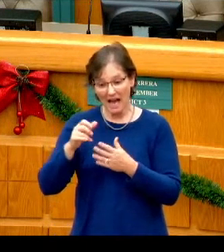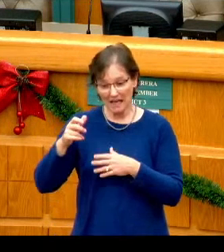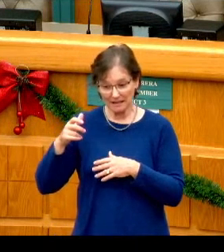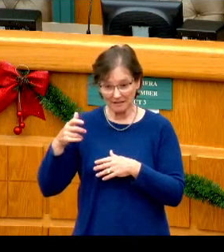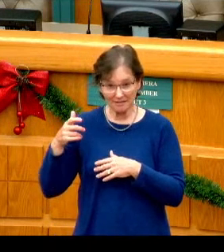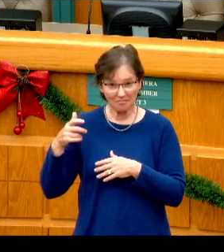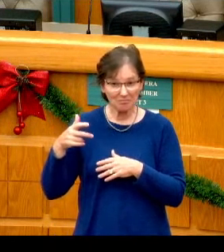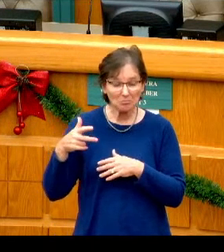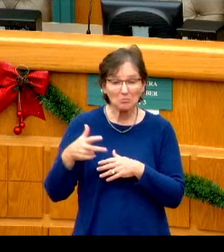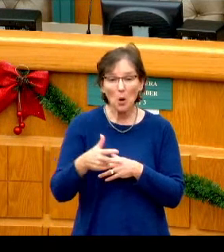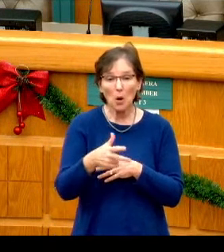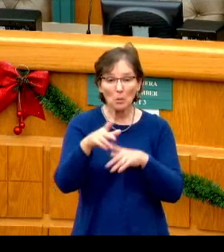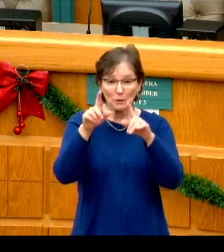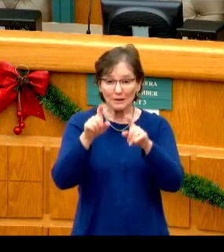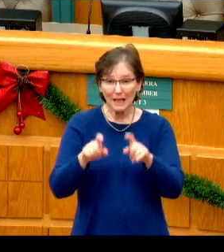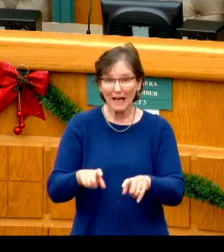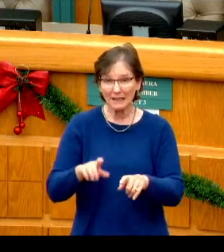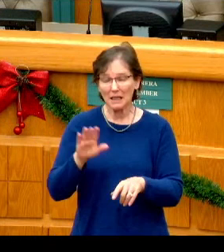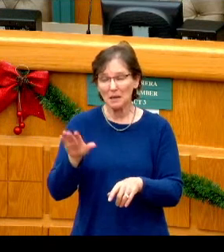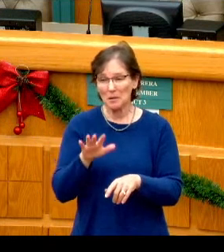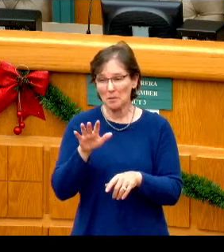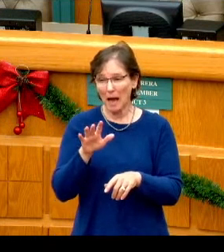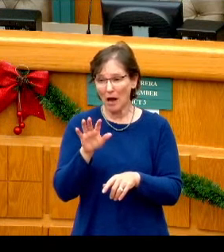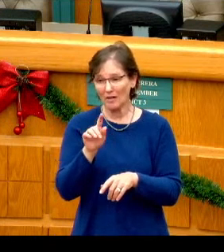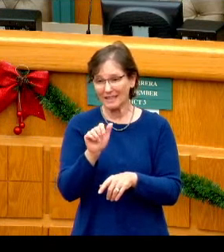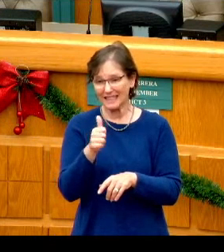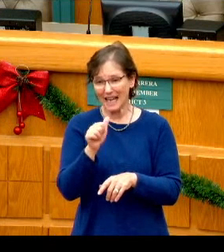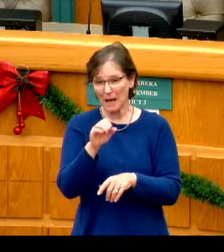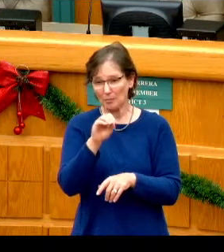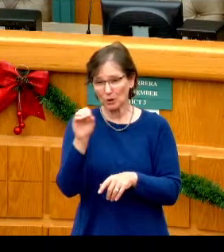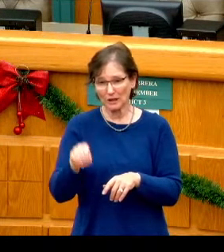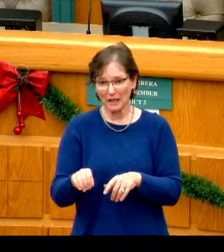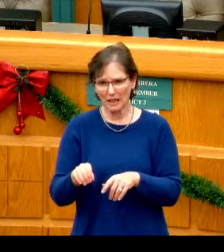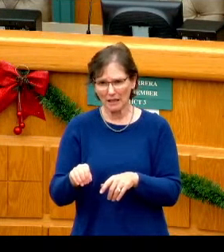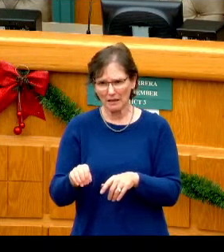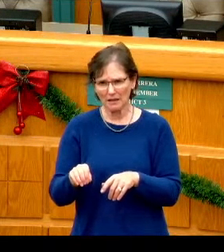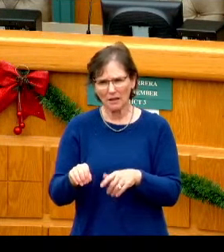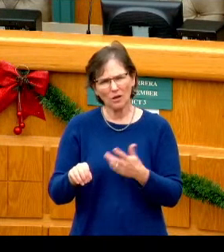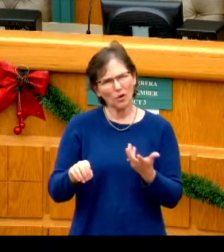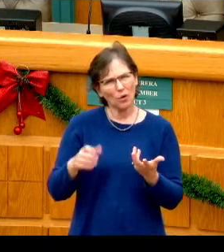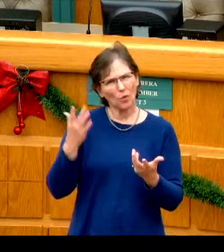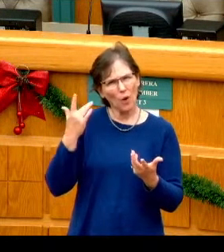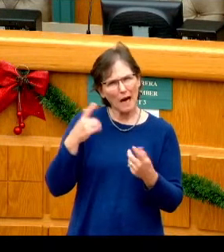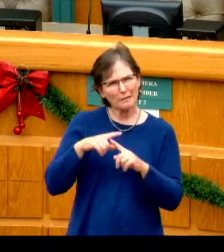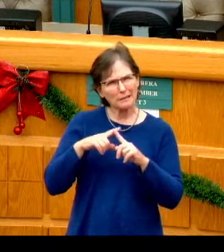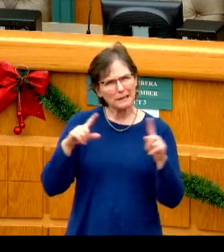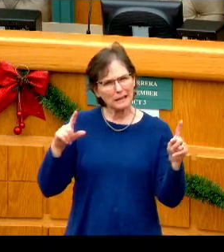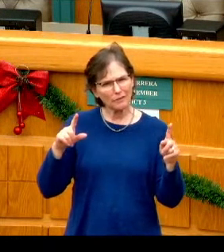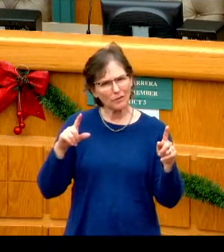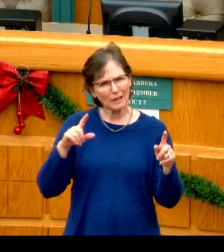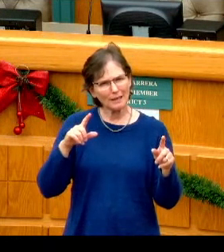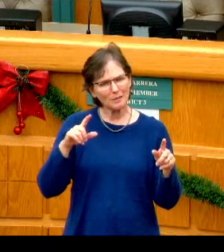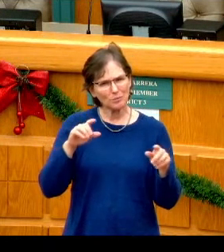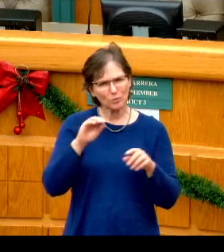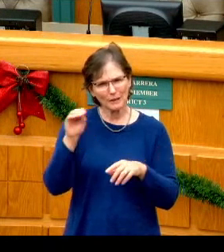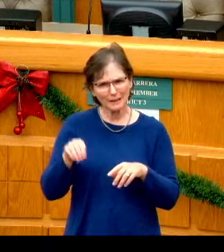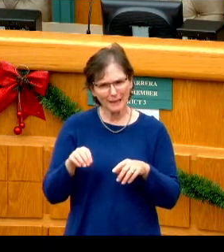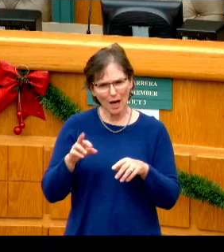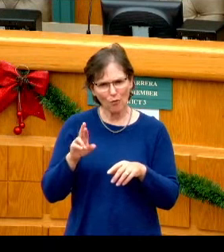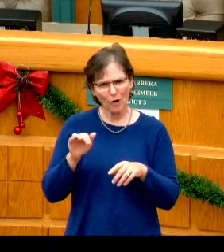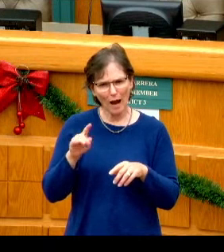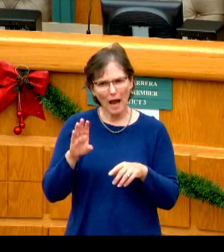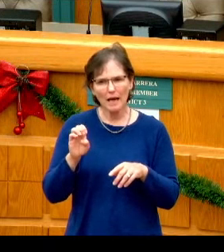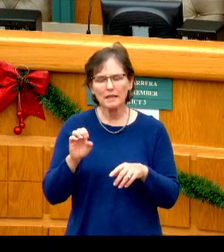a 10% positive rate. Now, why are these so different? Well, it's possible that very different people are being sampled by